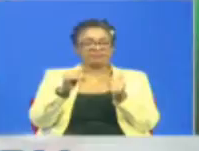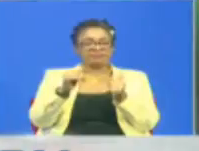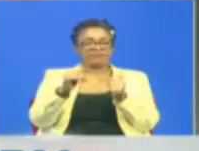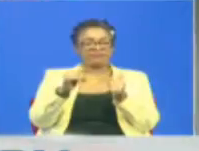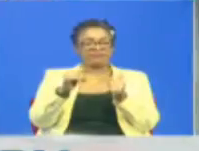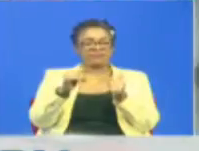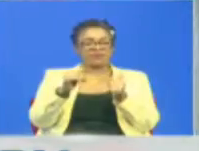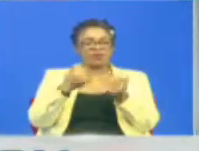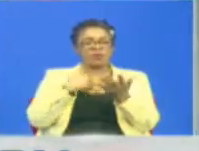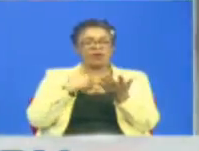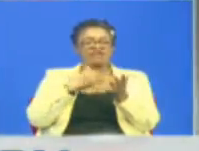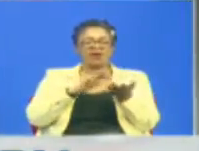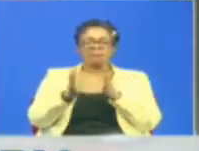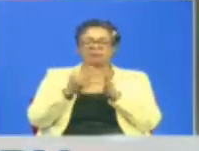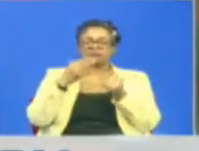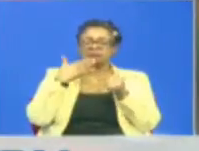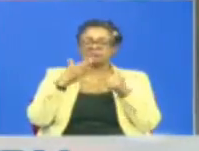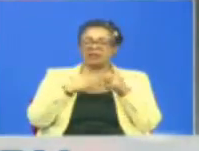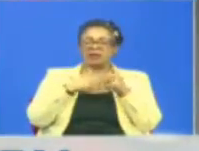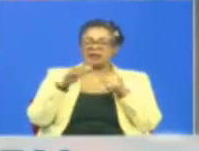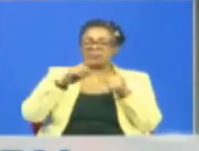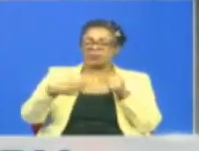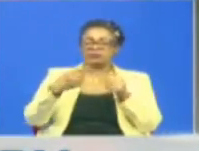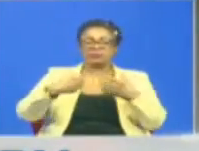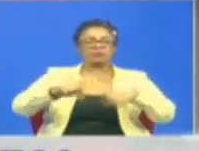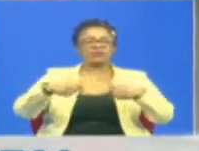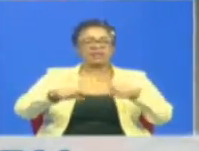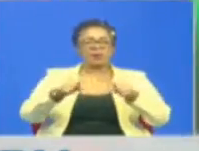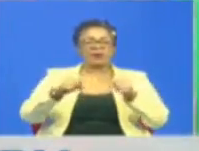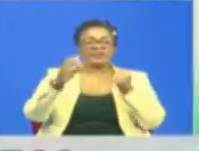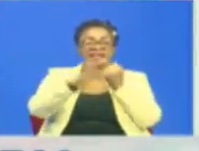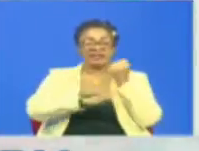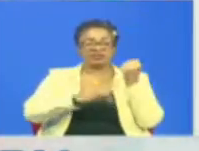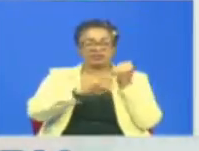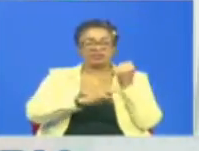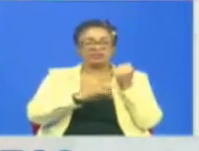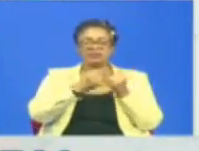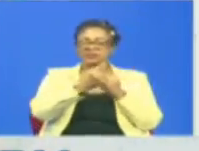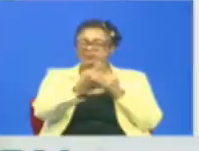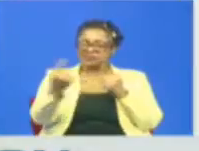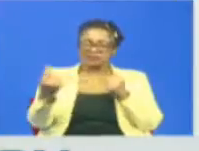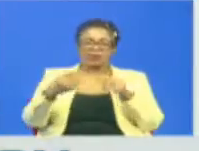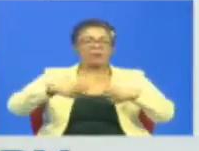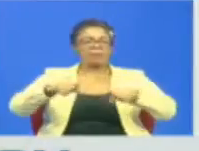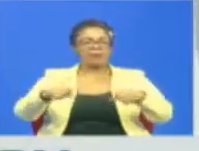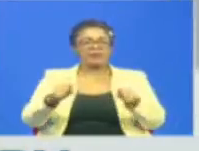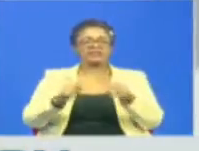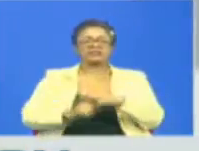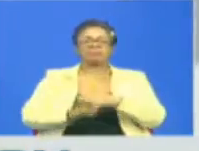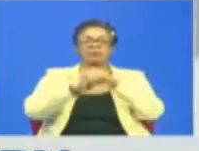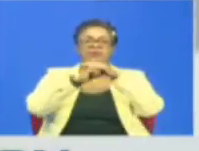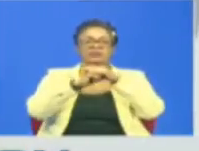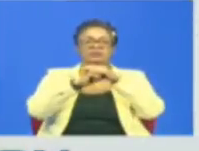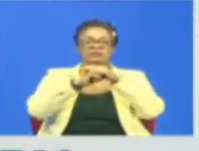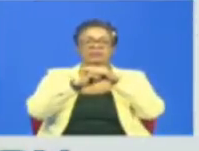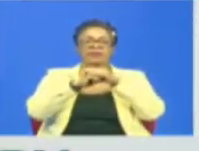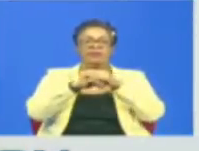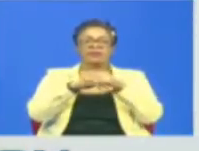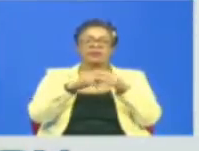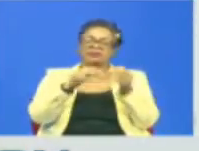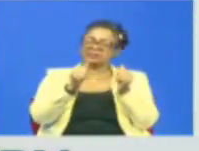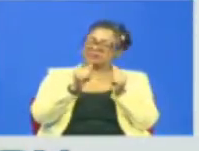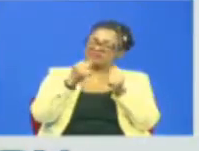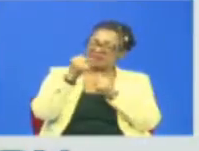There are about 900,000 motorcycles in the country, with each boda-boda supporting 6 people, hence about